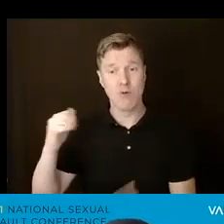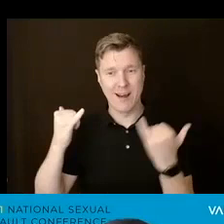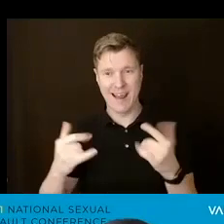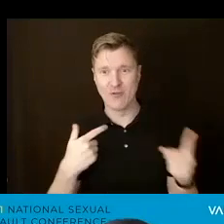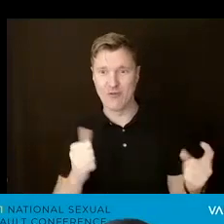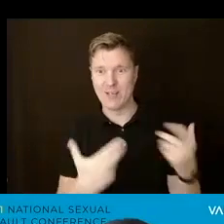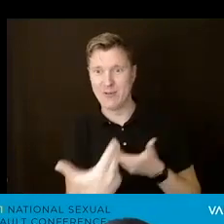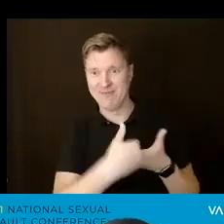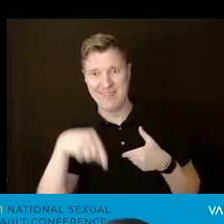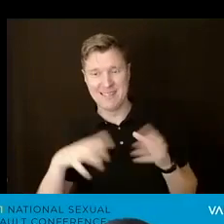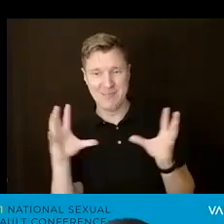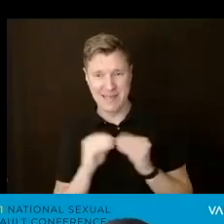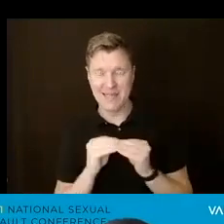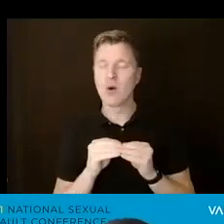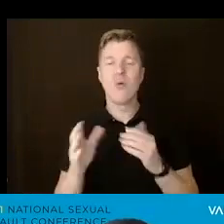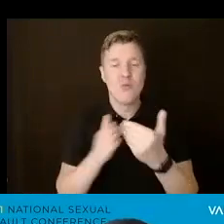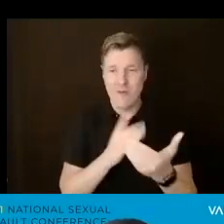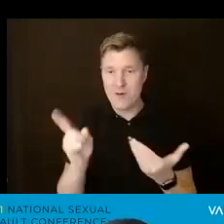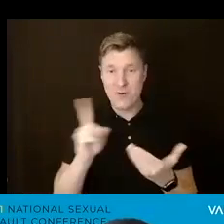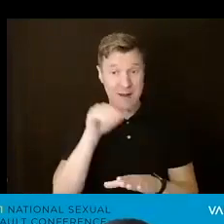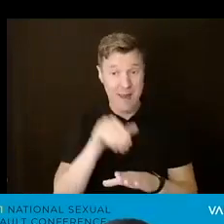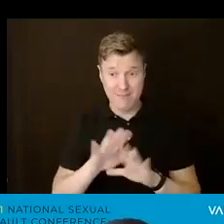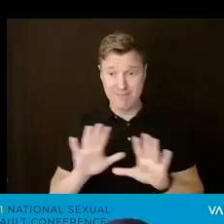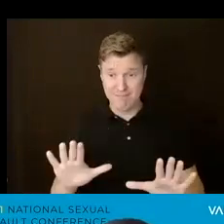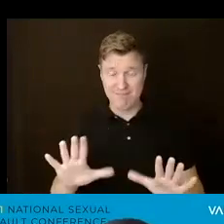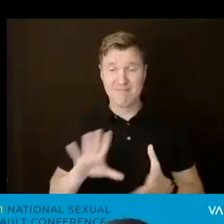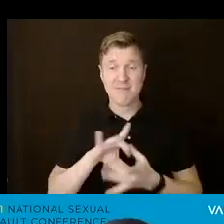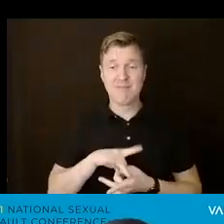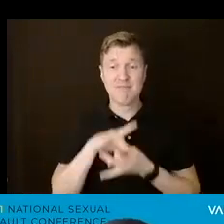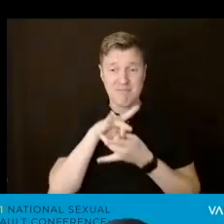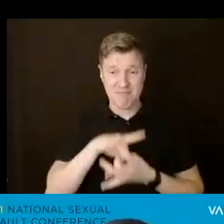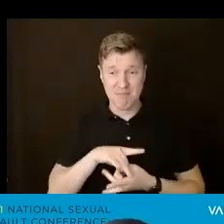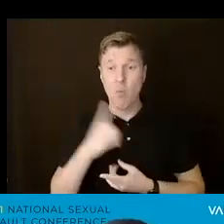a second to ground yourself. Maybe take one more breath.